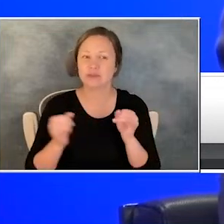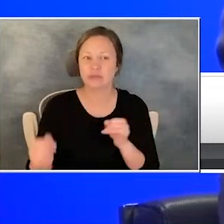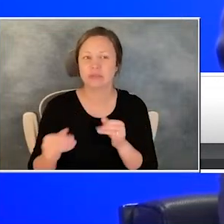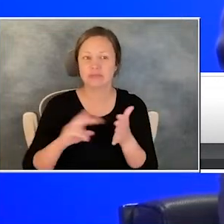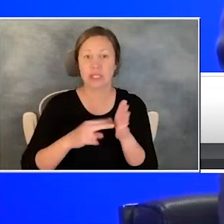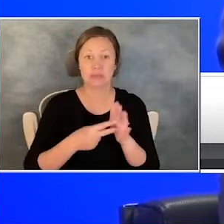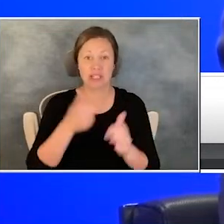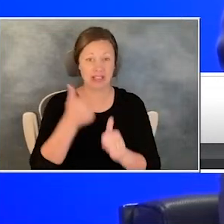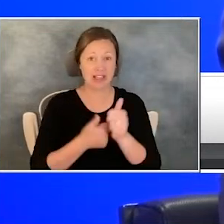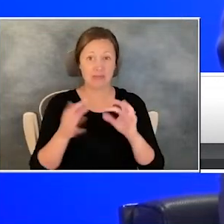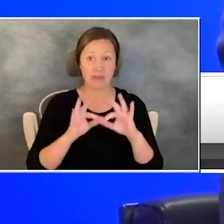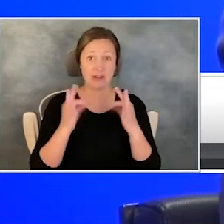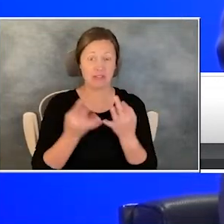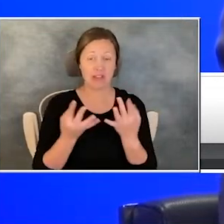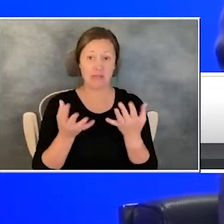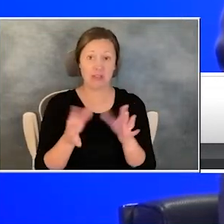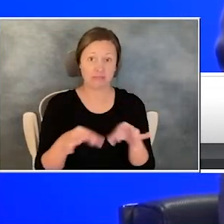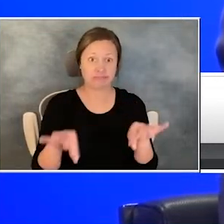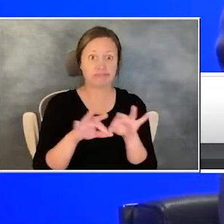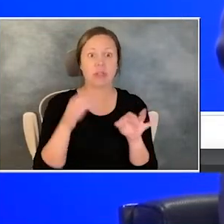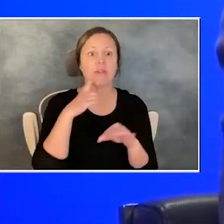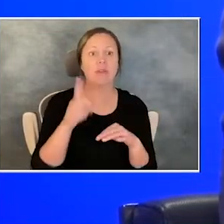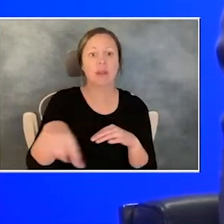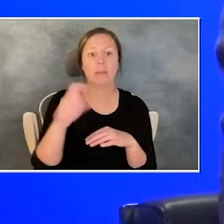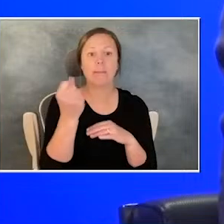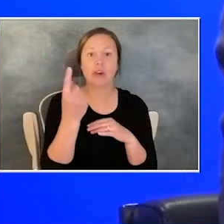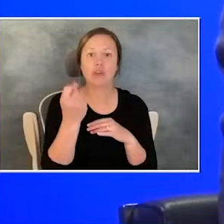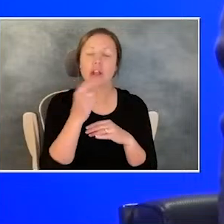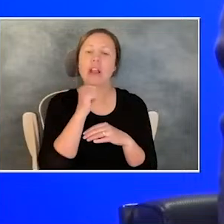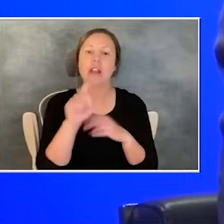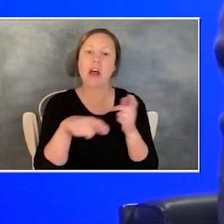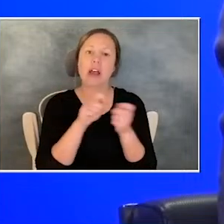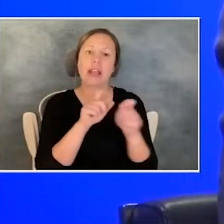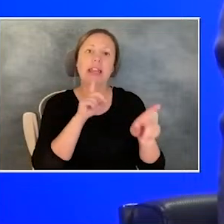should understand that there is not an answer that fits everyone.